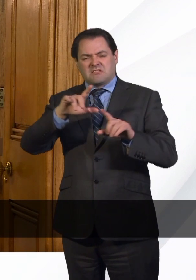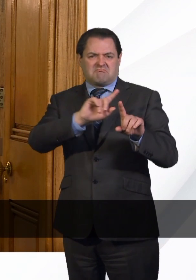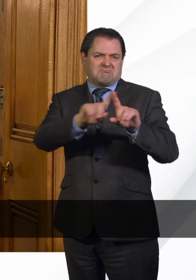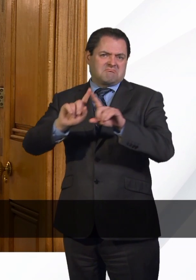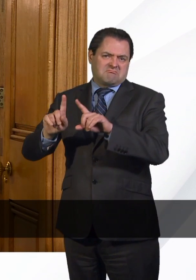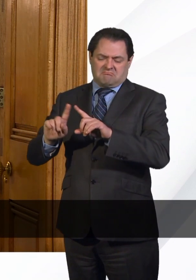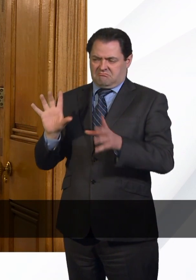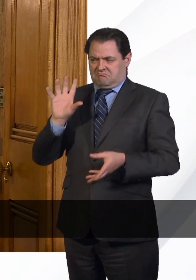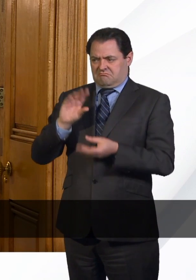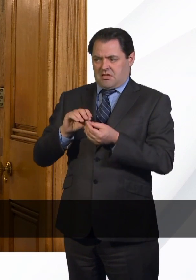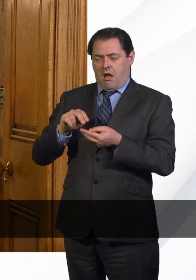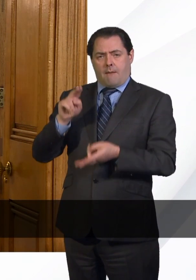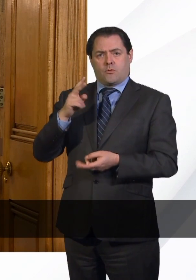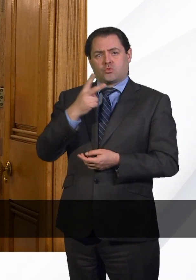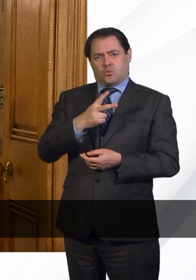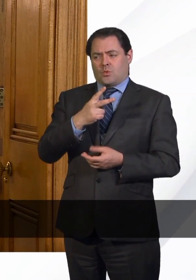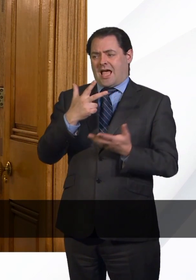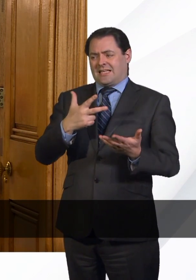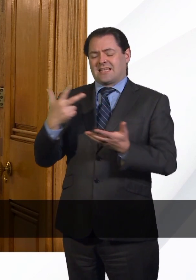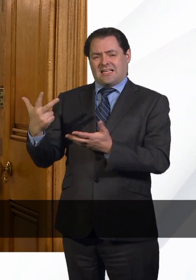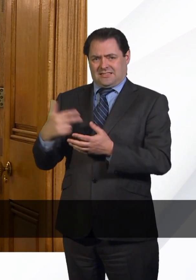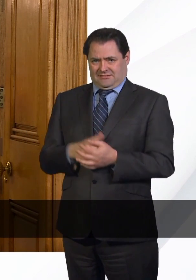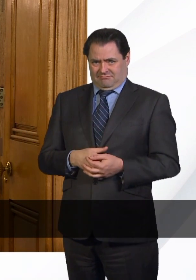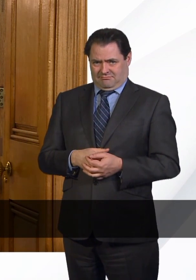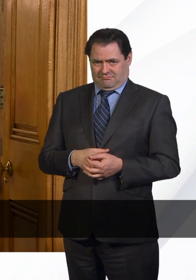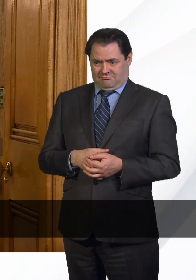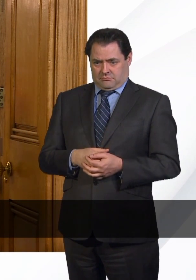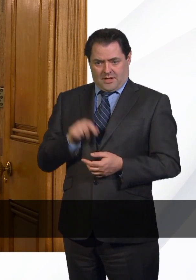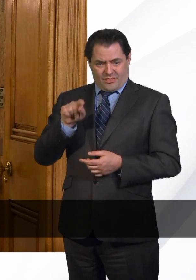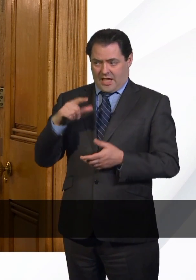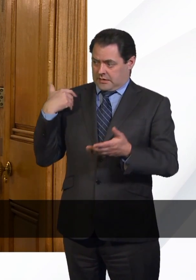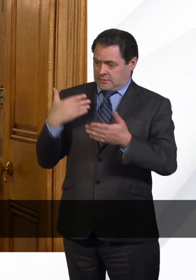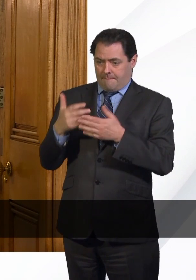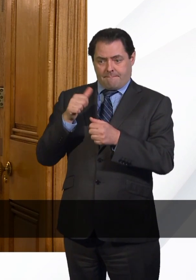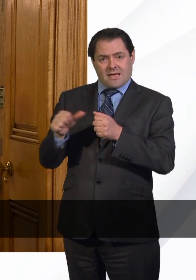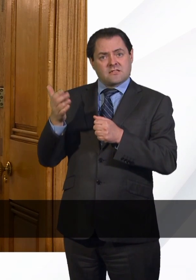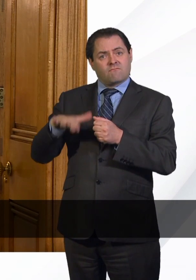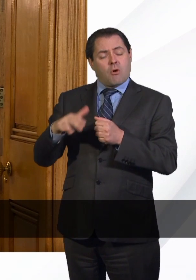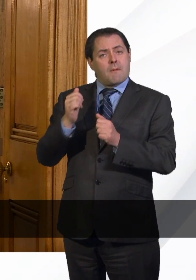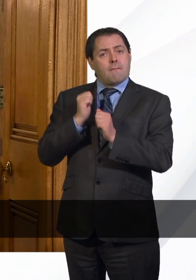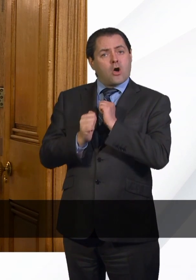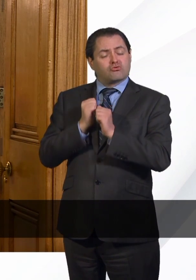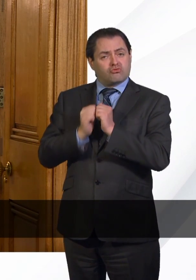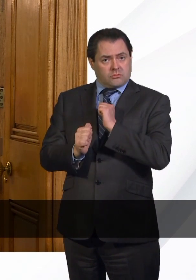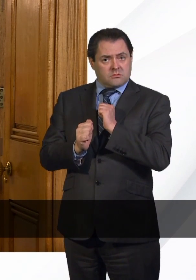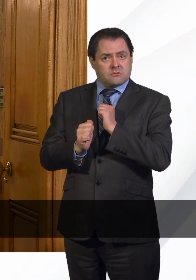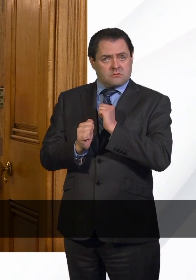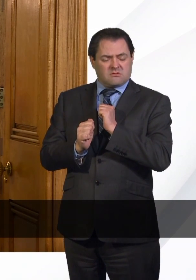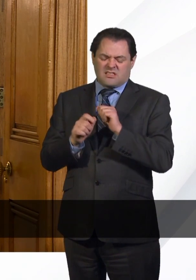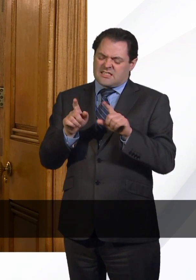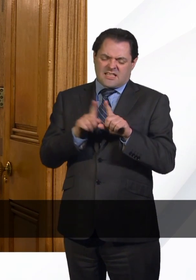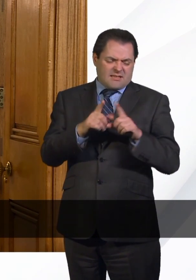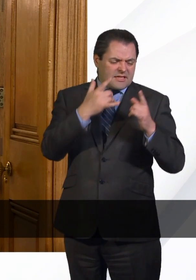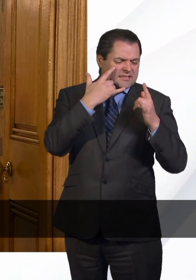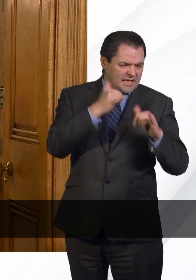figure is lower than at any point since the end of March. But, as with testing,